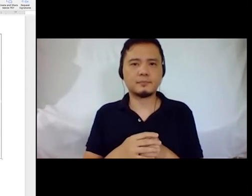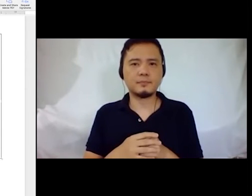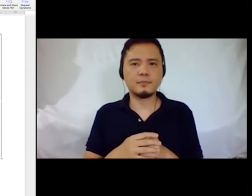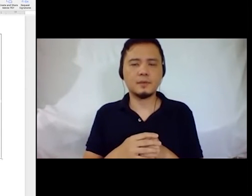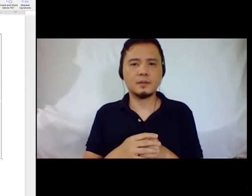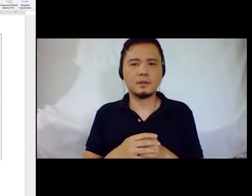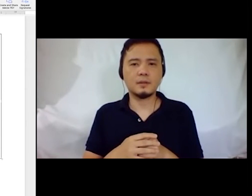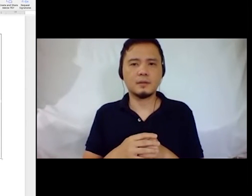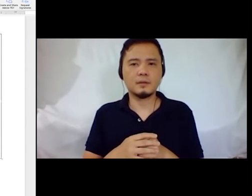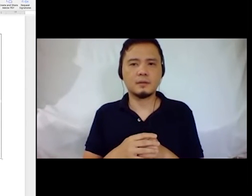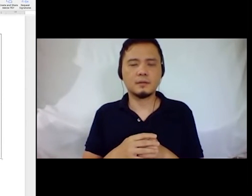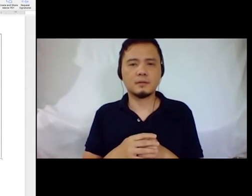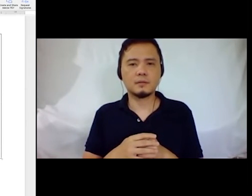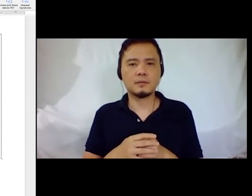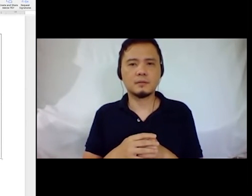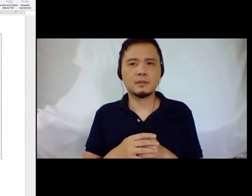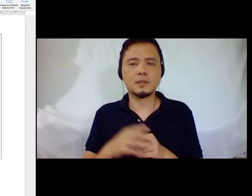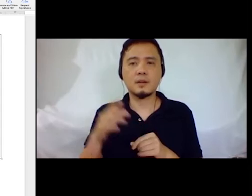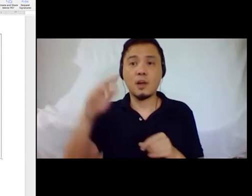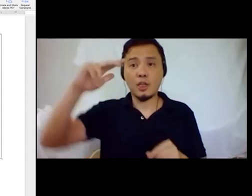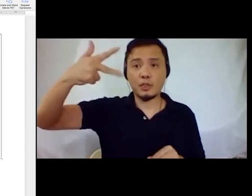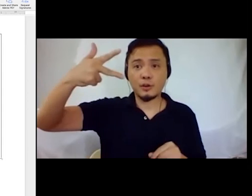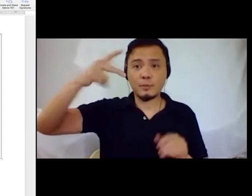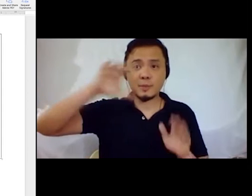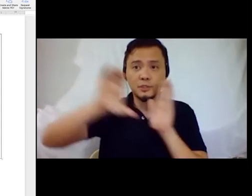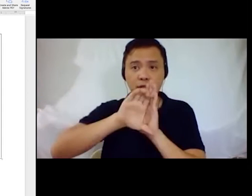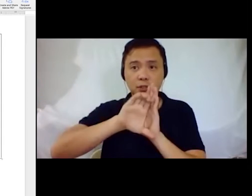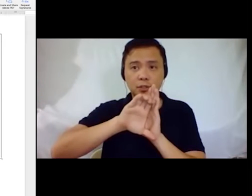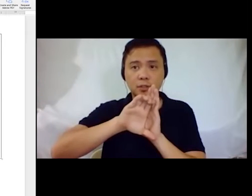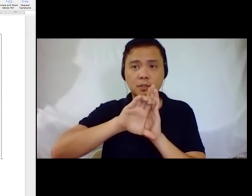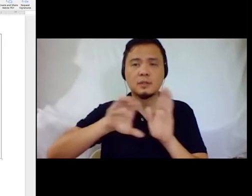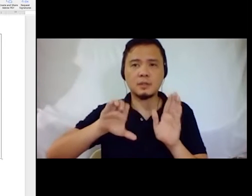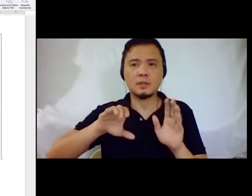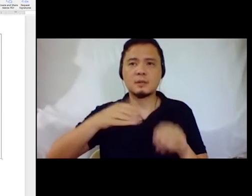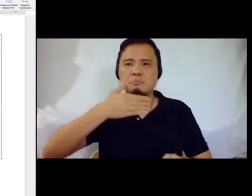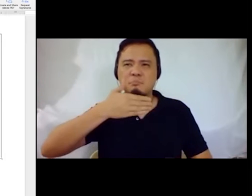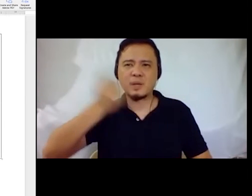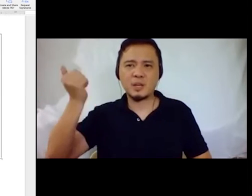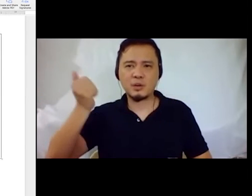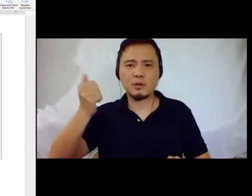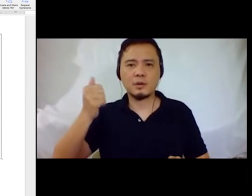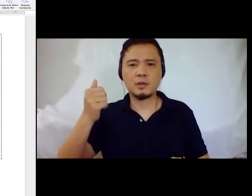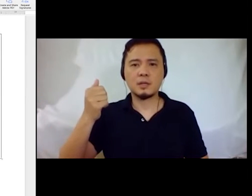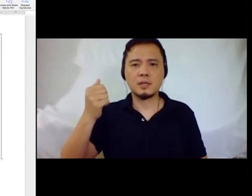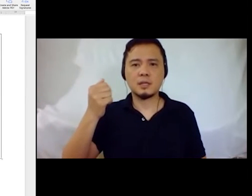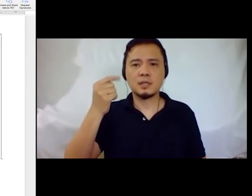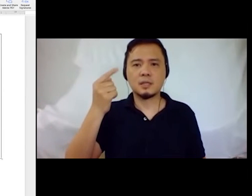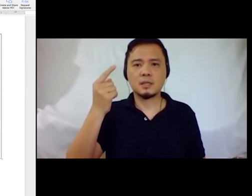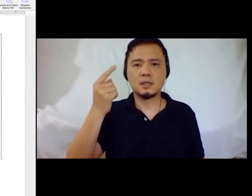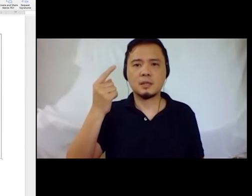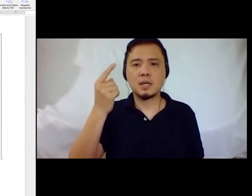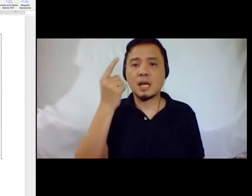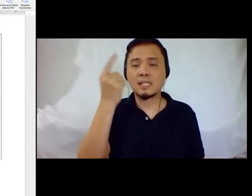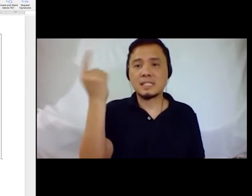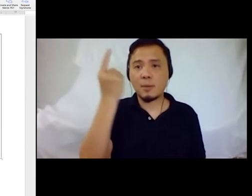fit it in, it would be better for the English version to have address, add ES to